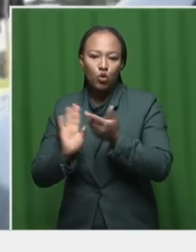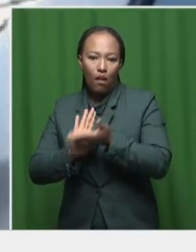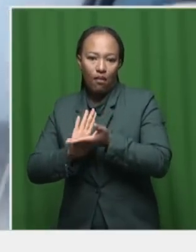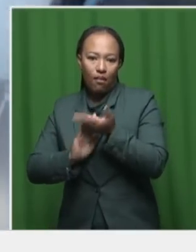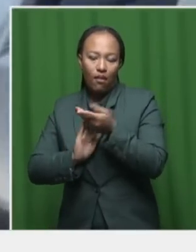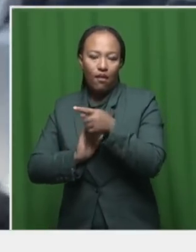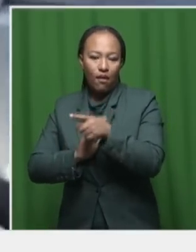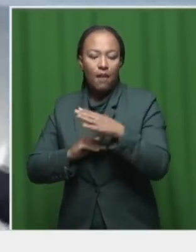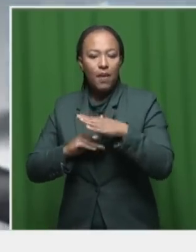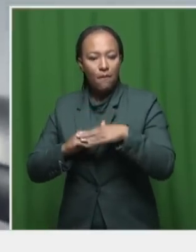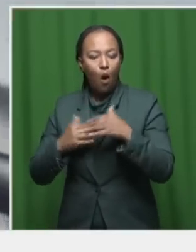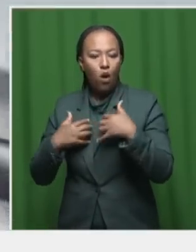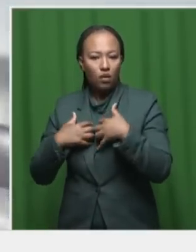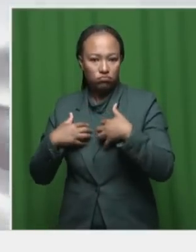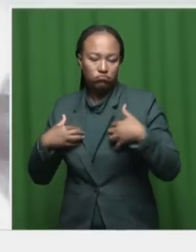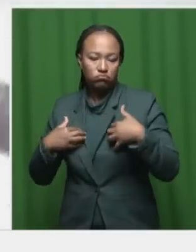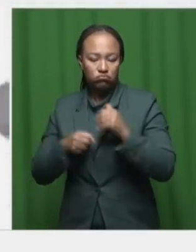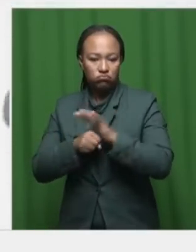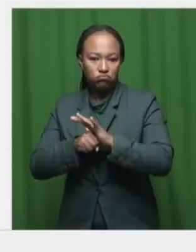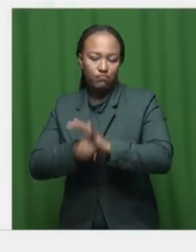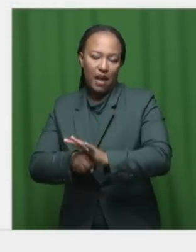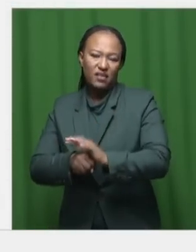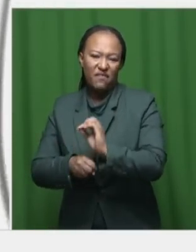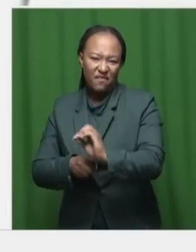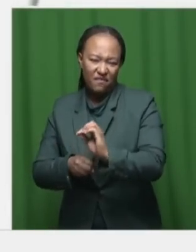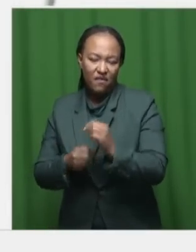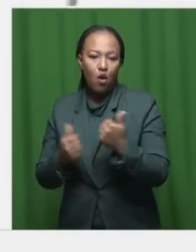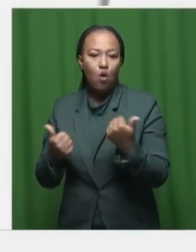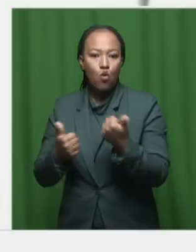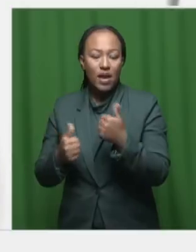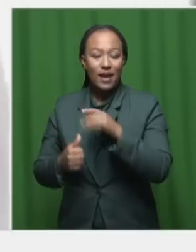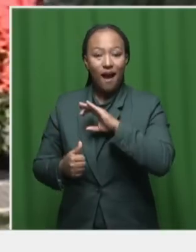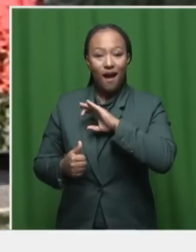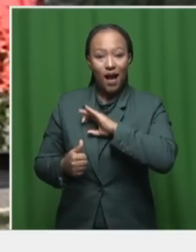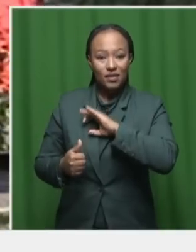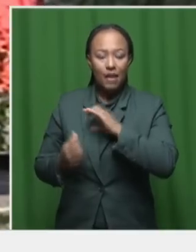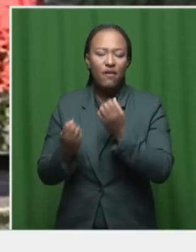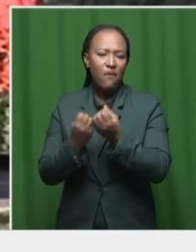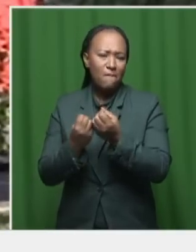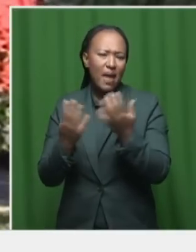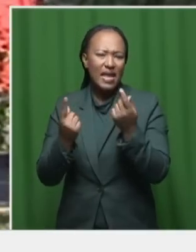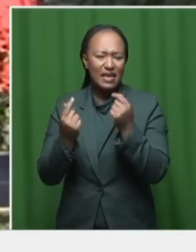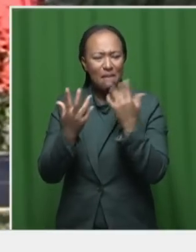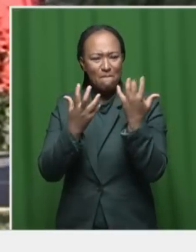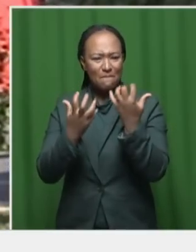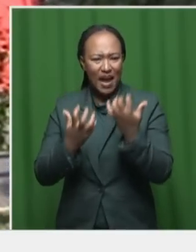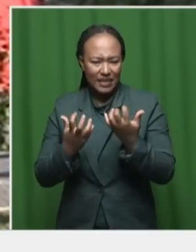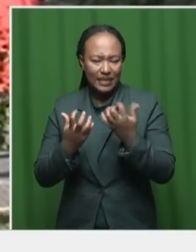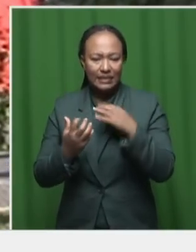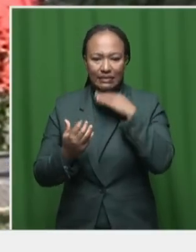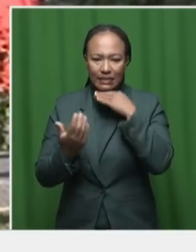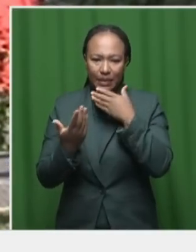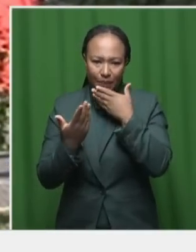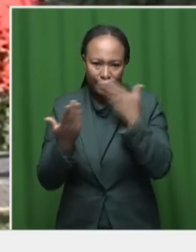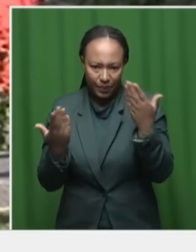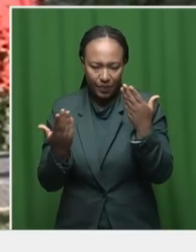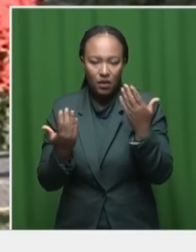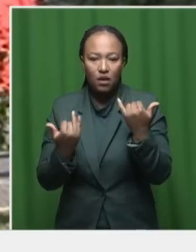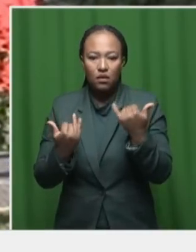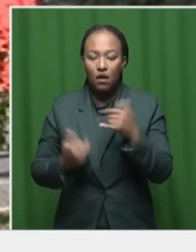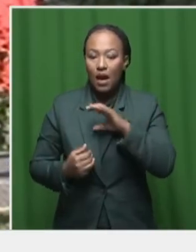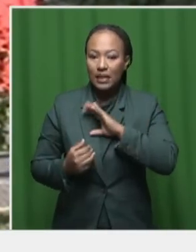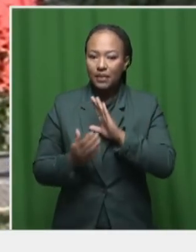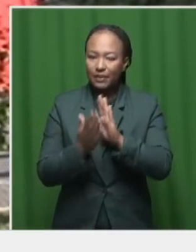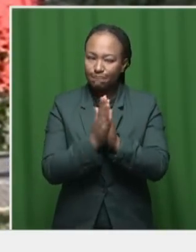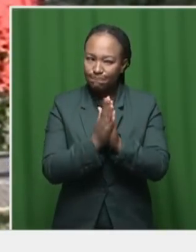course, add more strain to an already stretched budget for many a South African, and consumers are advised to revise